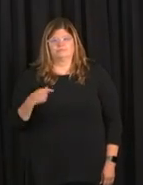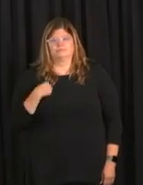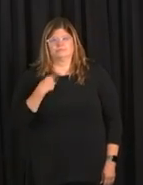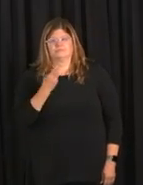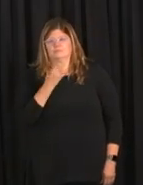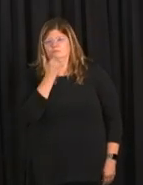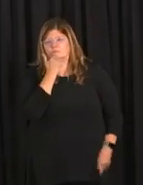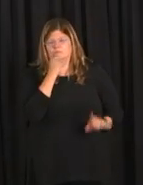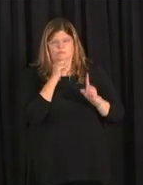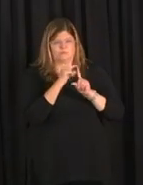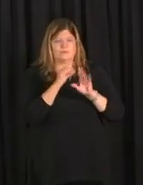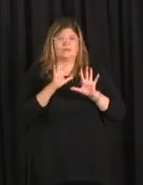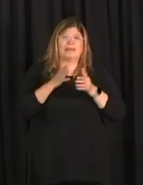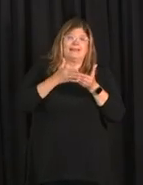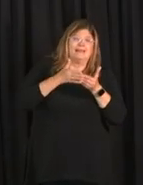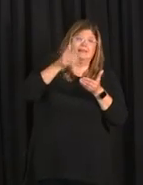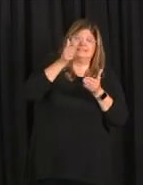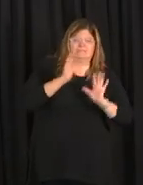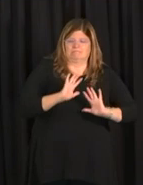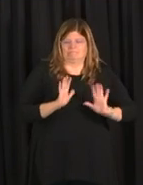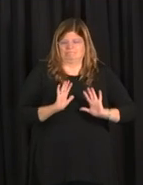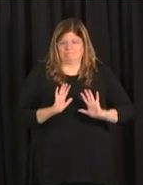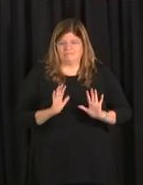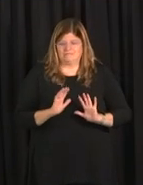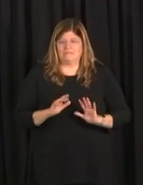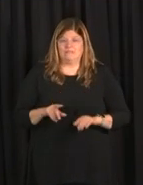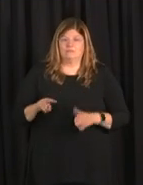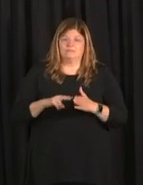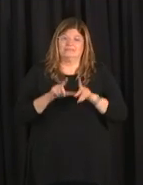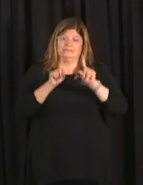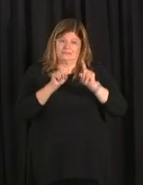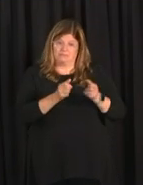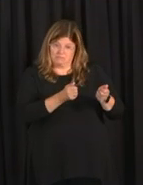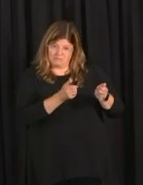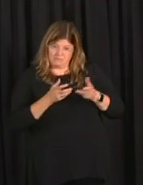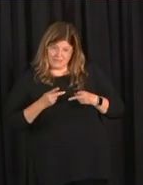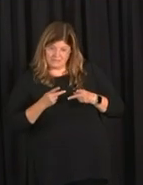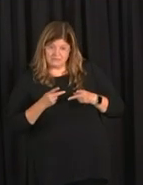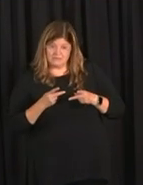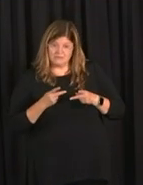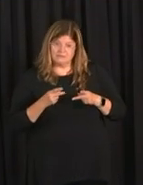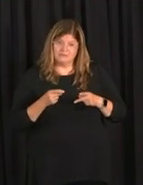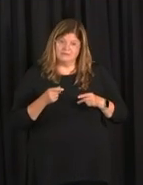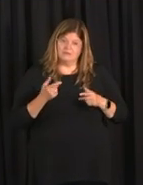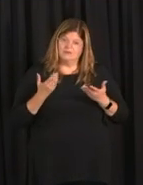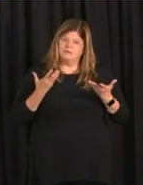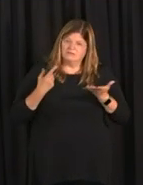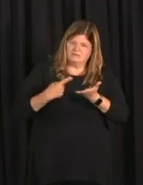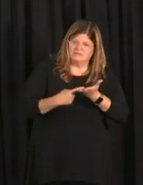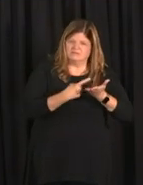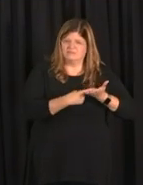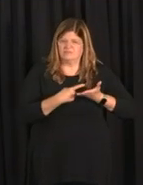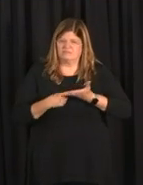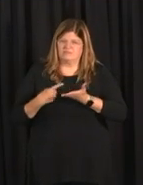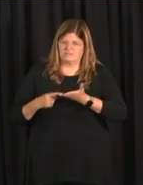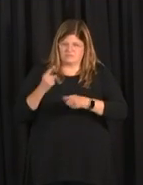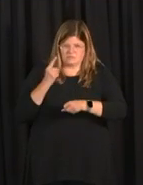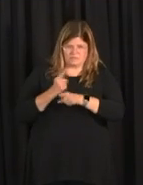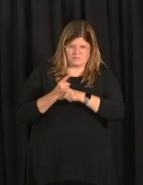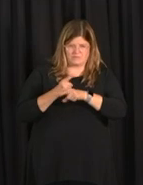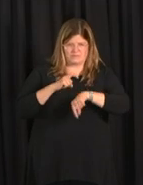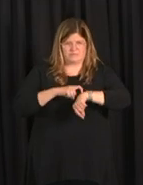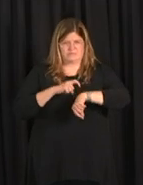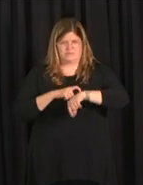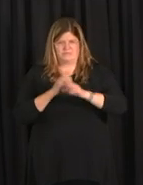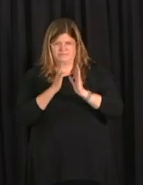Like test turnaround time, we've had a lot of those conversations nationally in terms of what's ideal for test turnaround time. We really focused